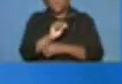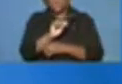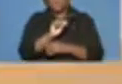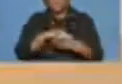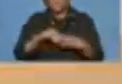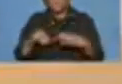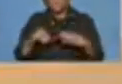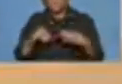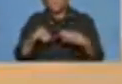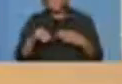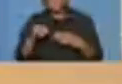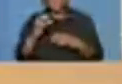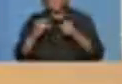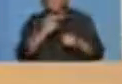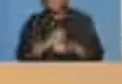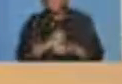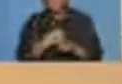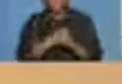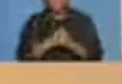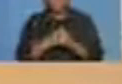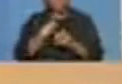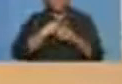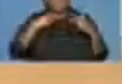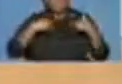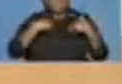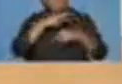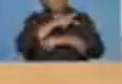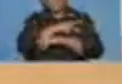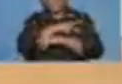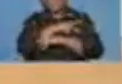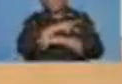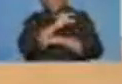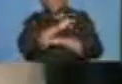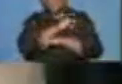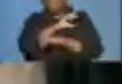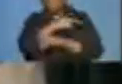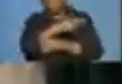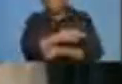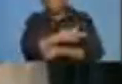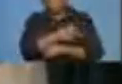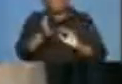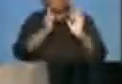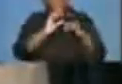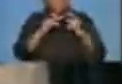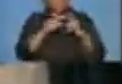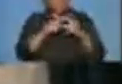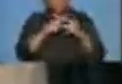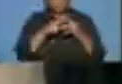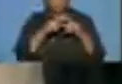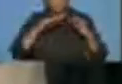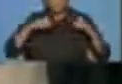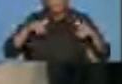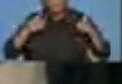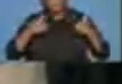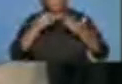$13,520 a year. Minister of State for the Public Service, the Honorable Pia Glover-Roll, outlined some of the compensation, including salary